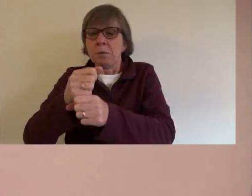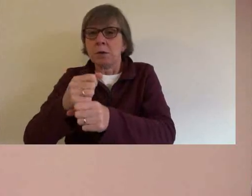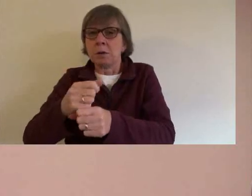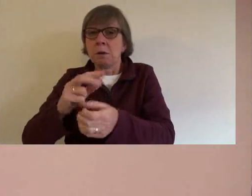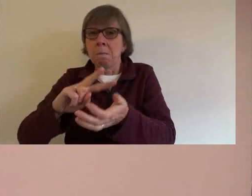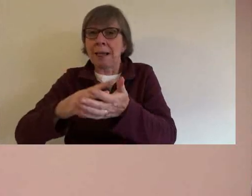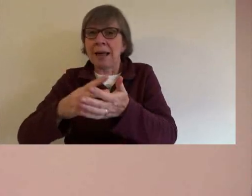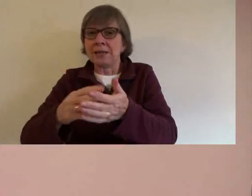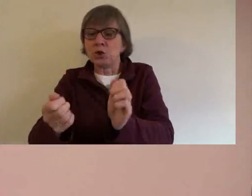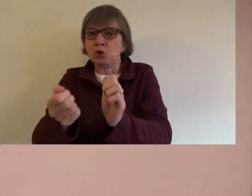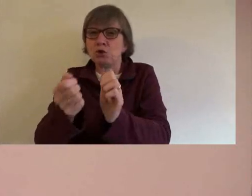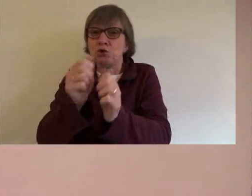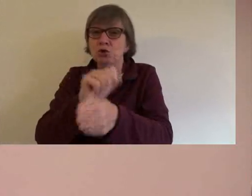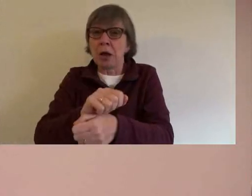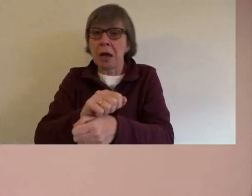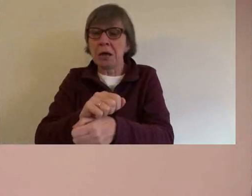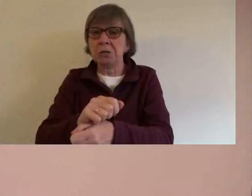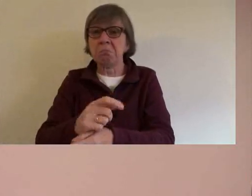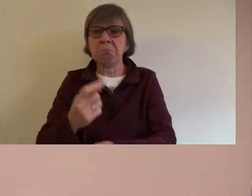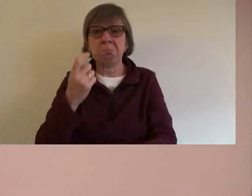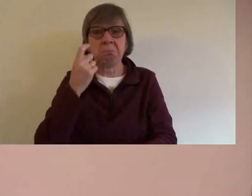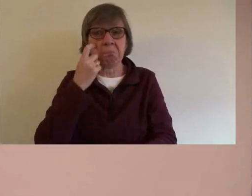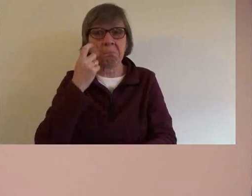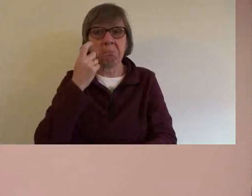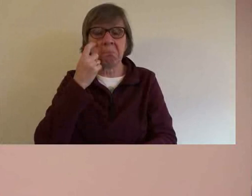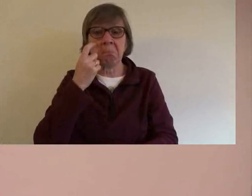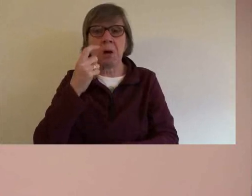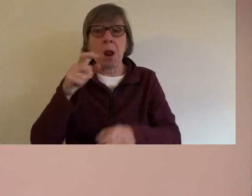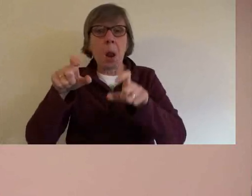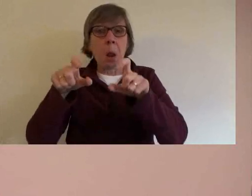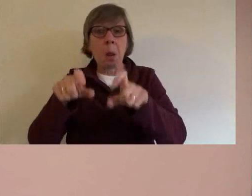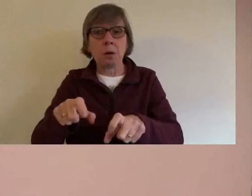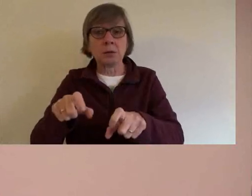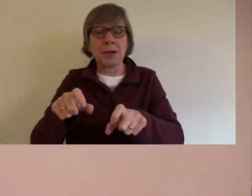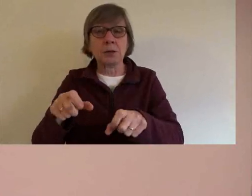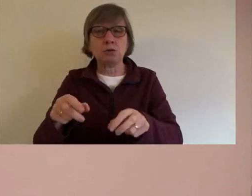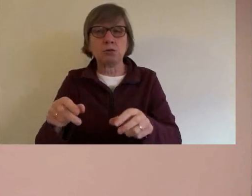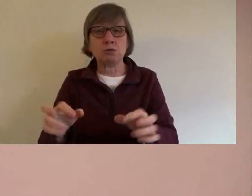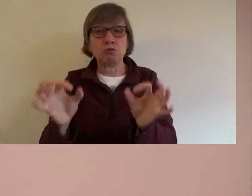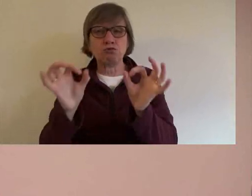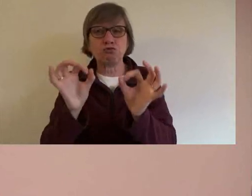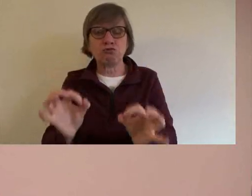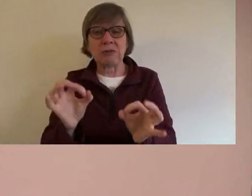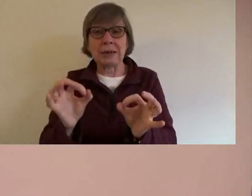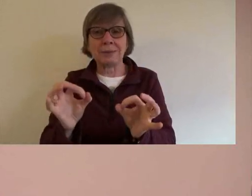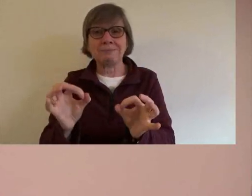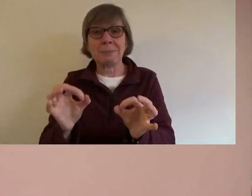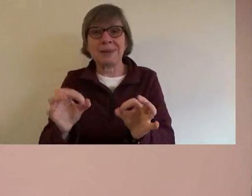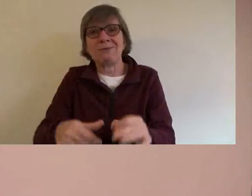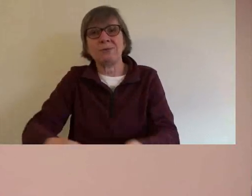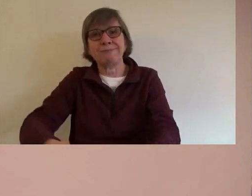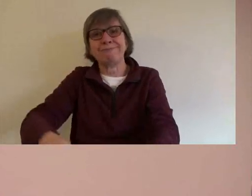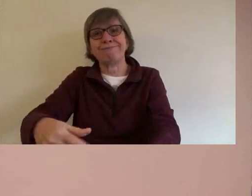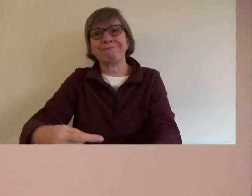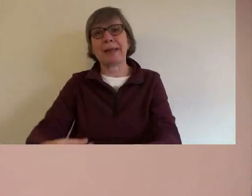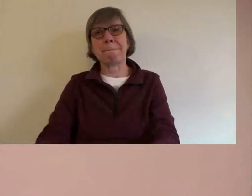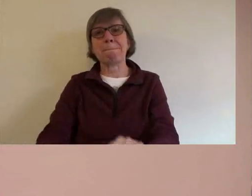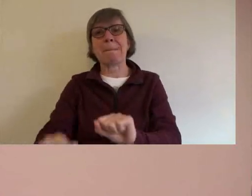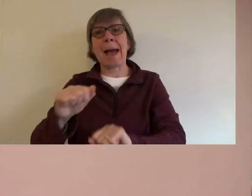government guidelines change again, and that's looking as though it might happen, if lockdown becomes stricter again, then we may have